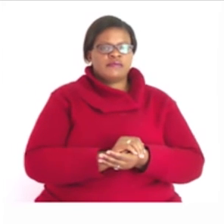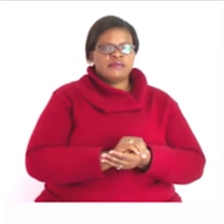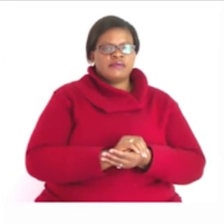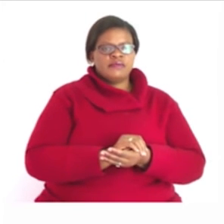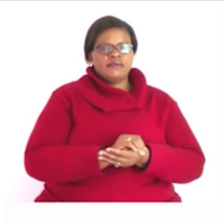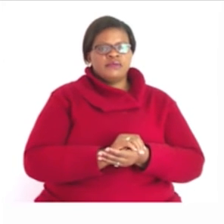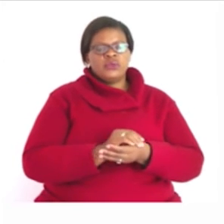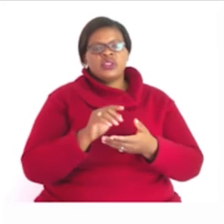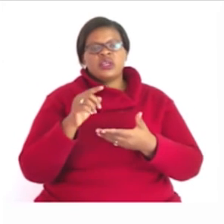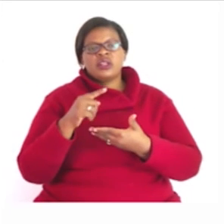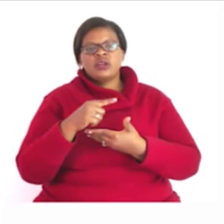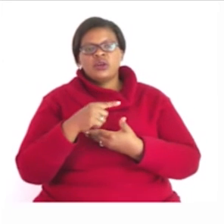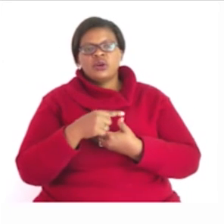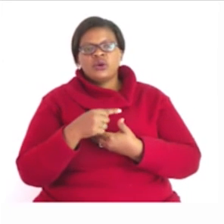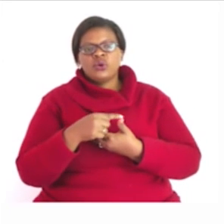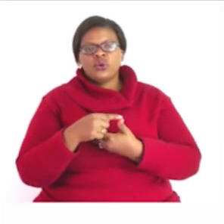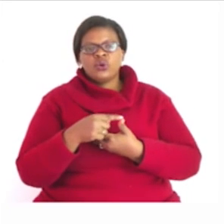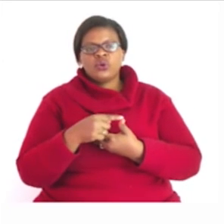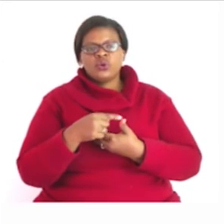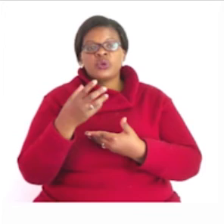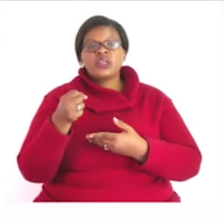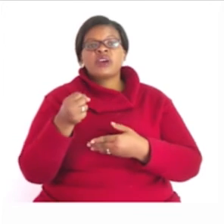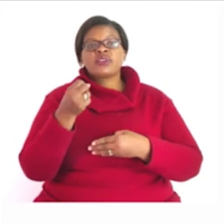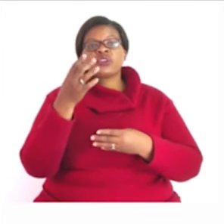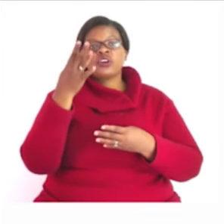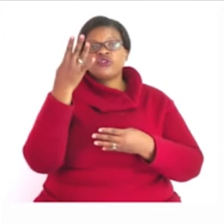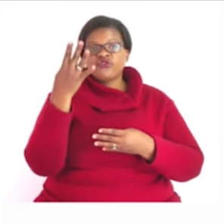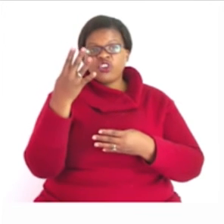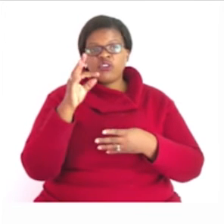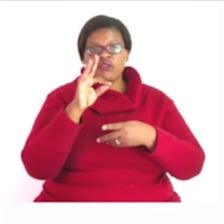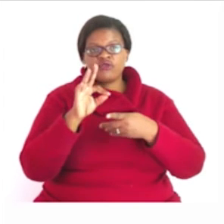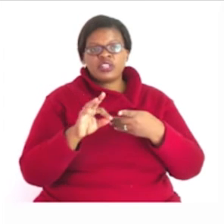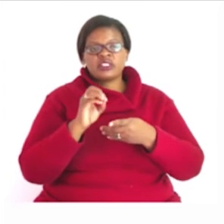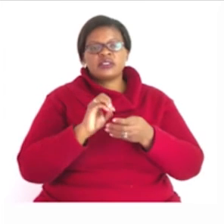that is a factor of a total of 4 factors.